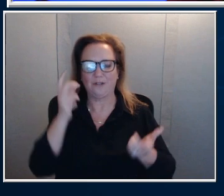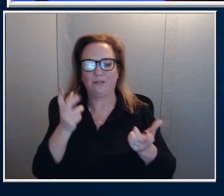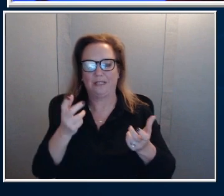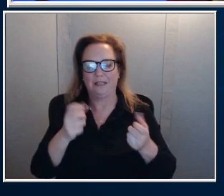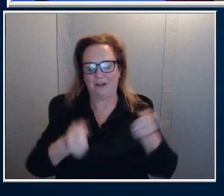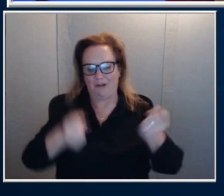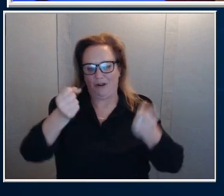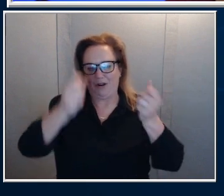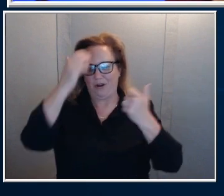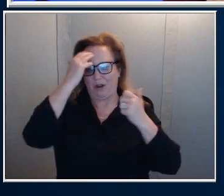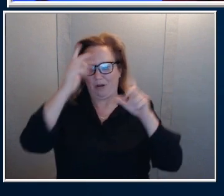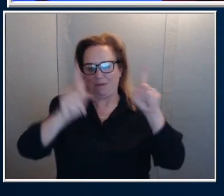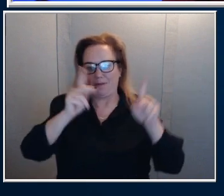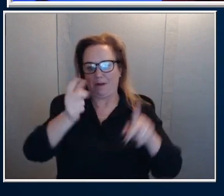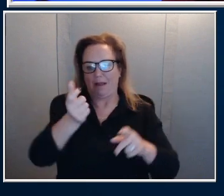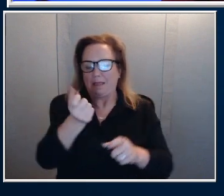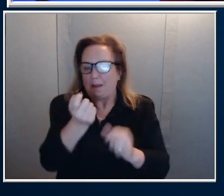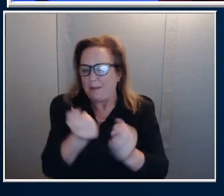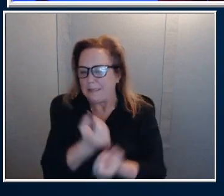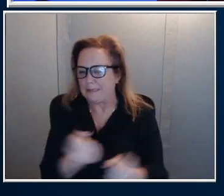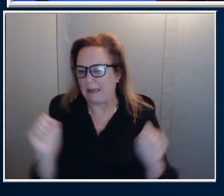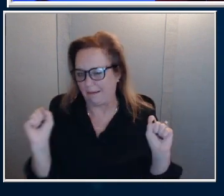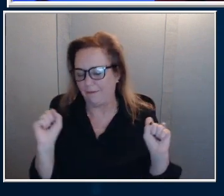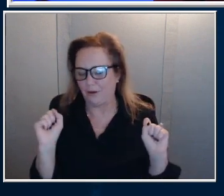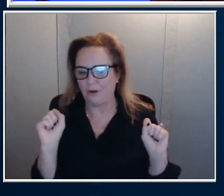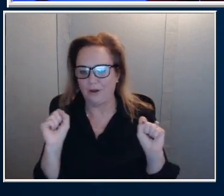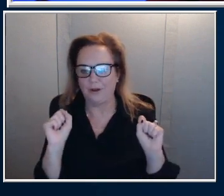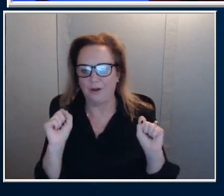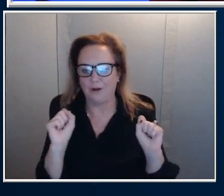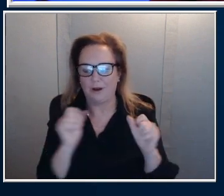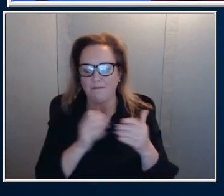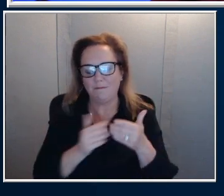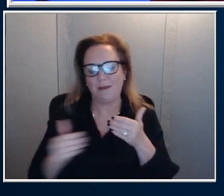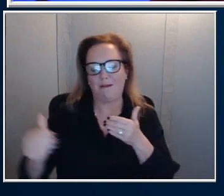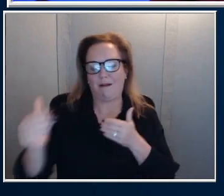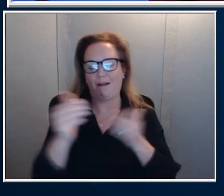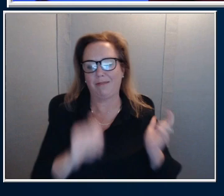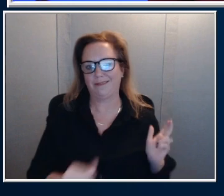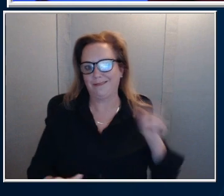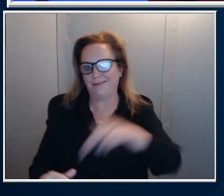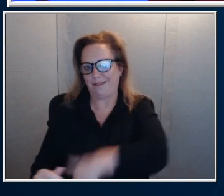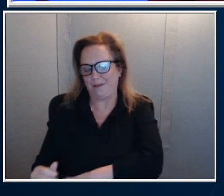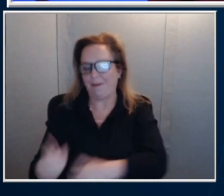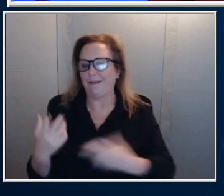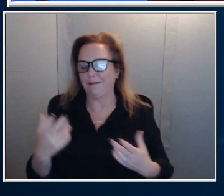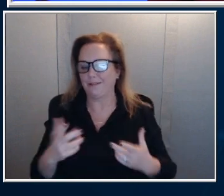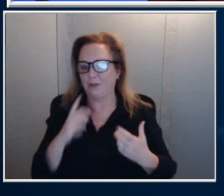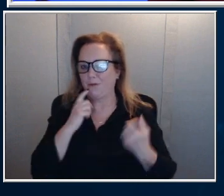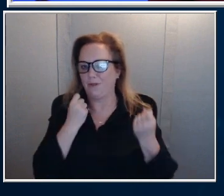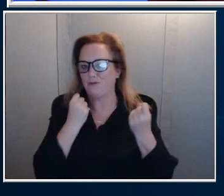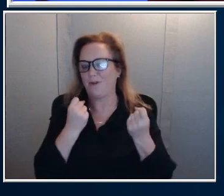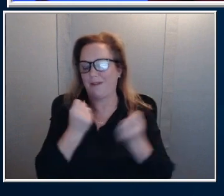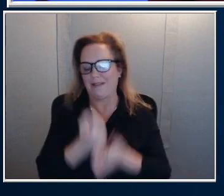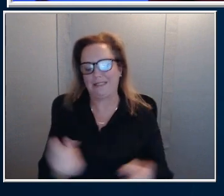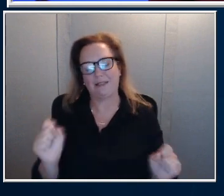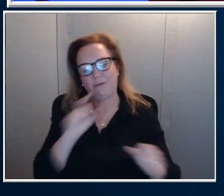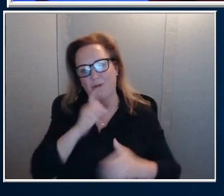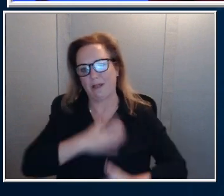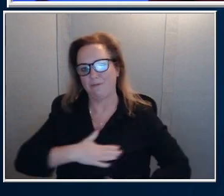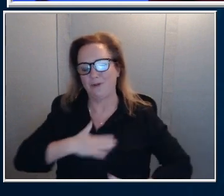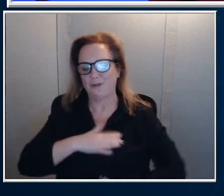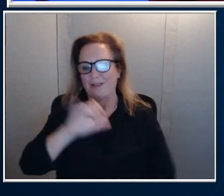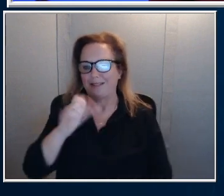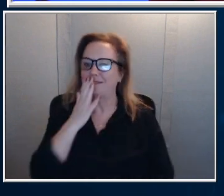that people are a little bit safer and going kind of beyond the safety belt to make sure that when they're on the roads, they're safe. We really appreciate this. Thank